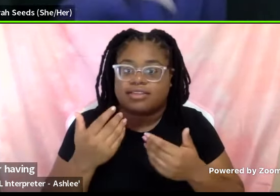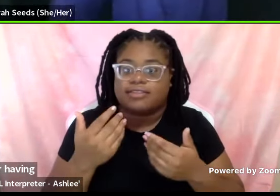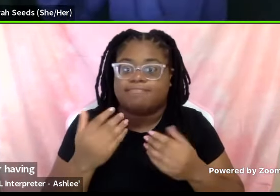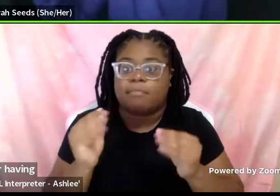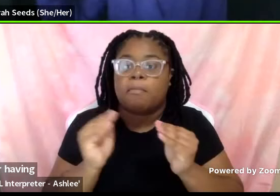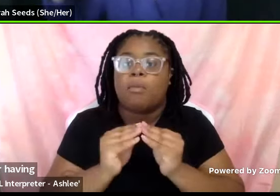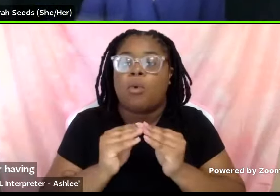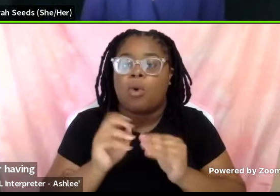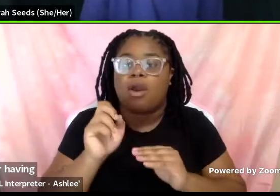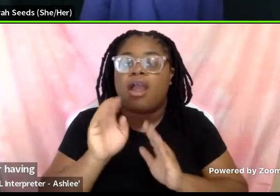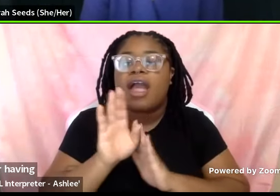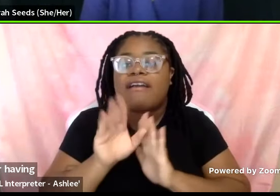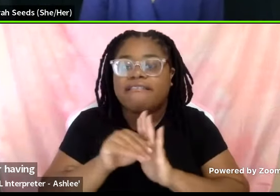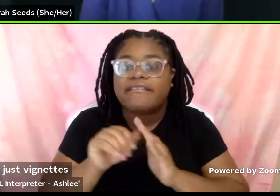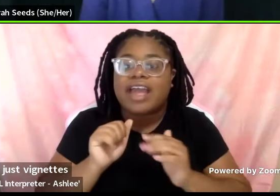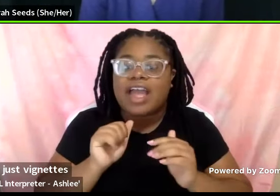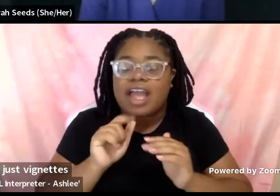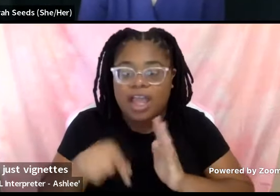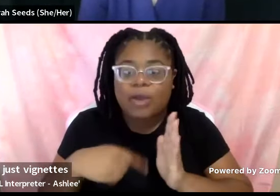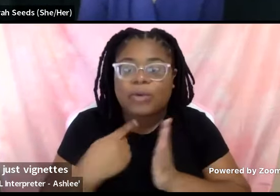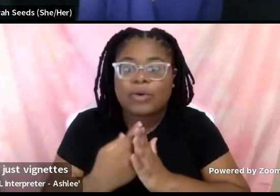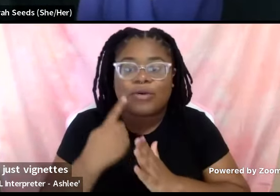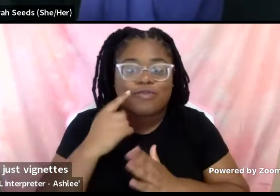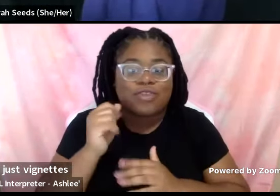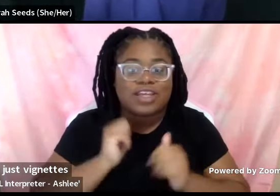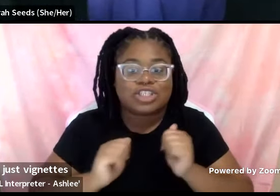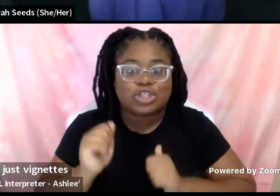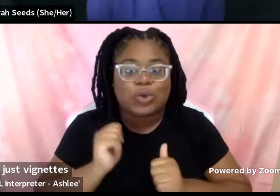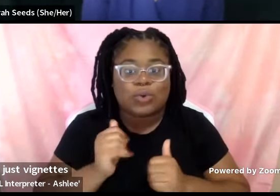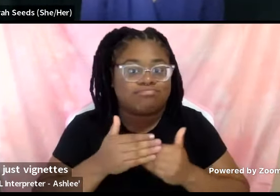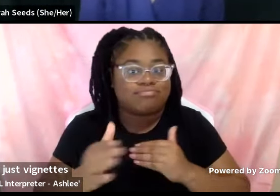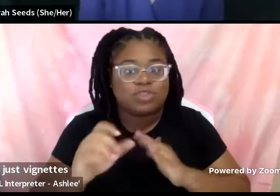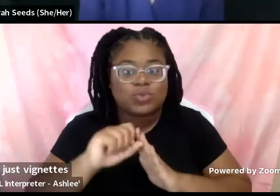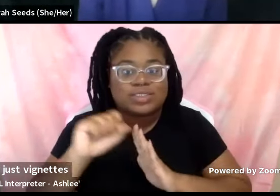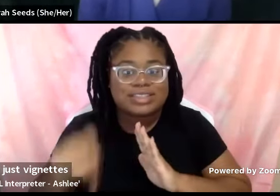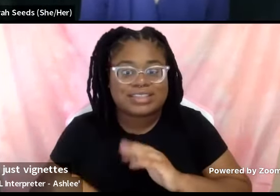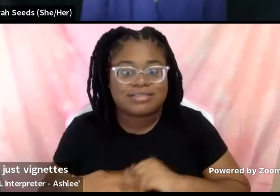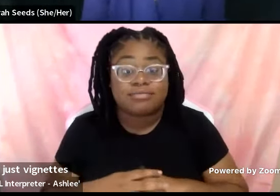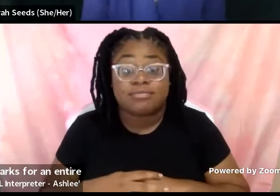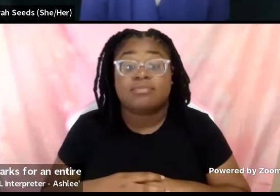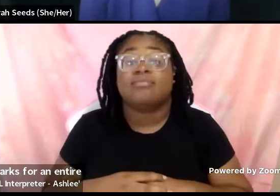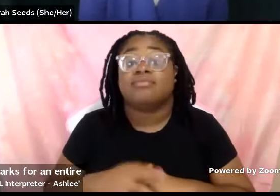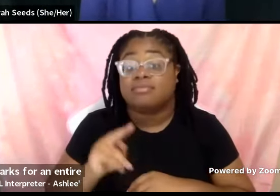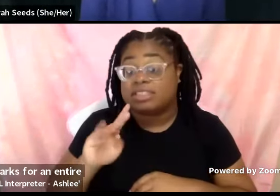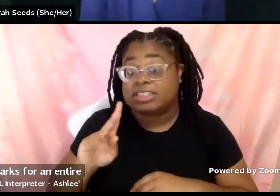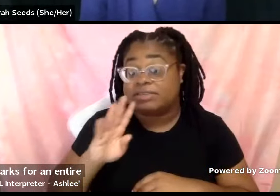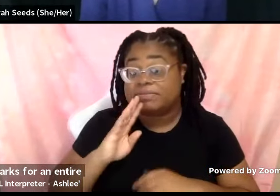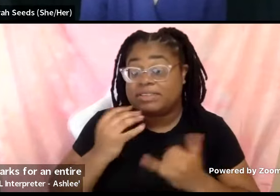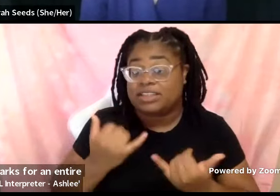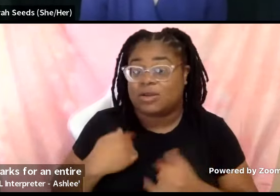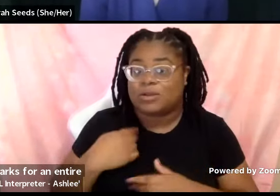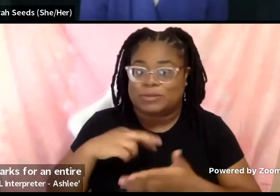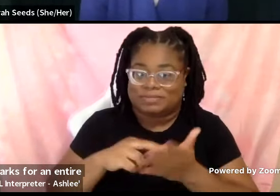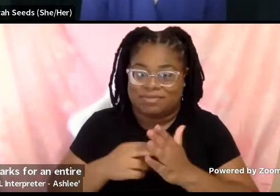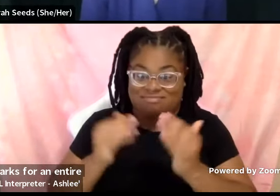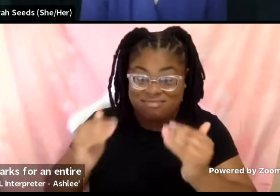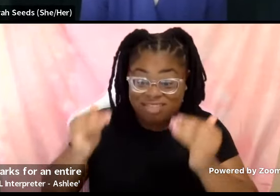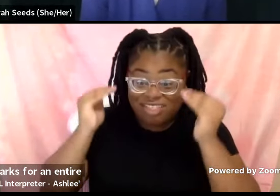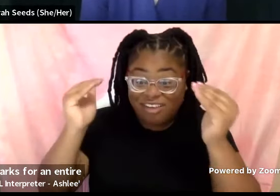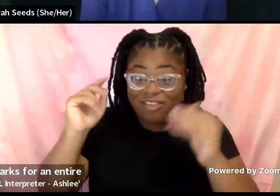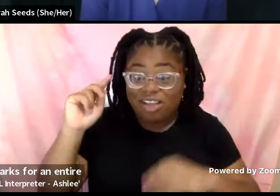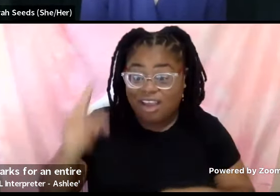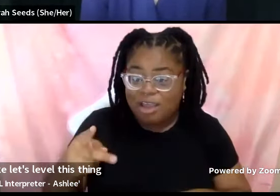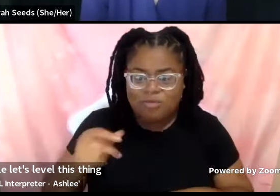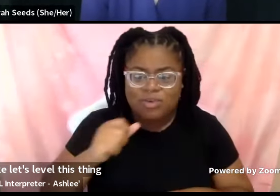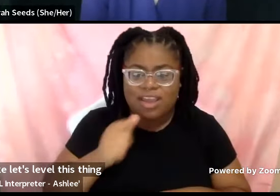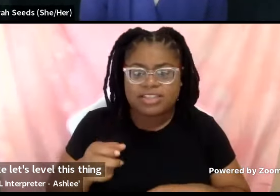and arcs for a entire first season. So Lindsay was like, let's level this thing up. Like, we're not going to sit here and just sit on